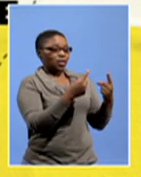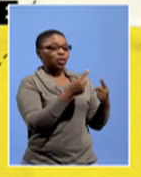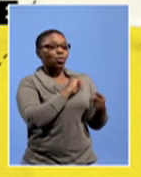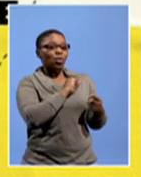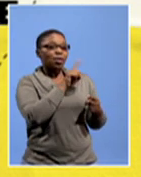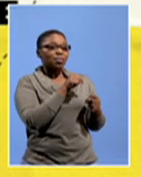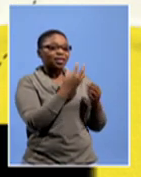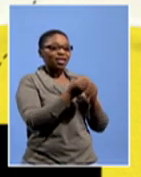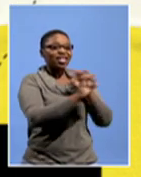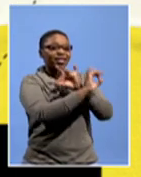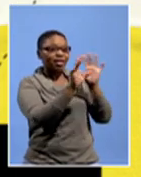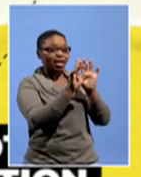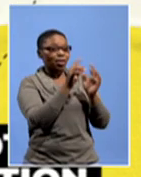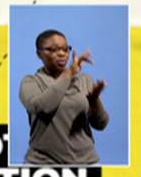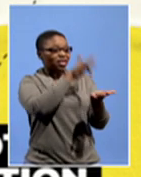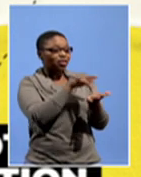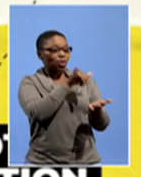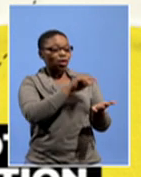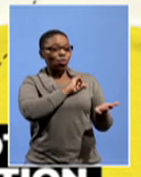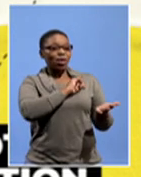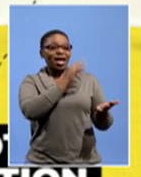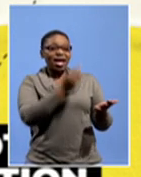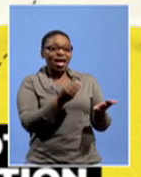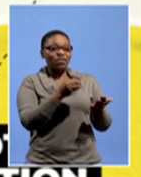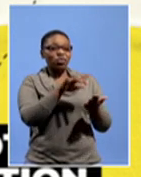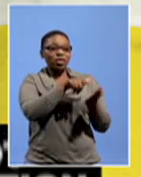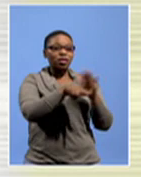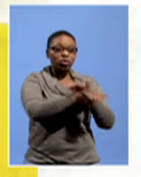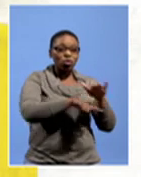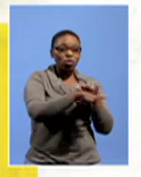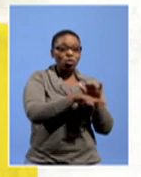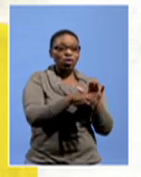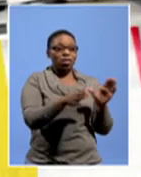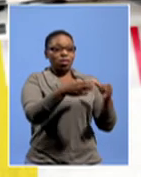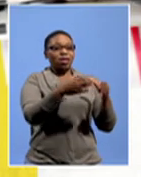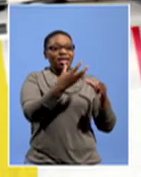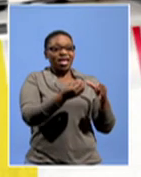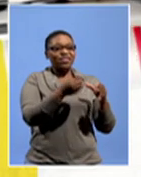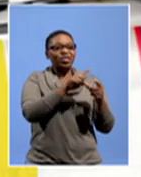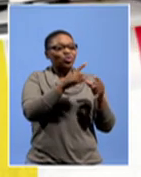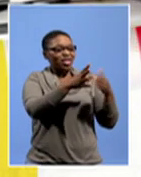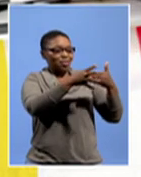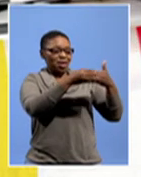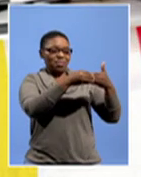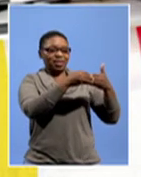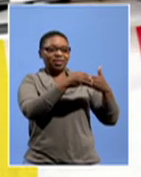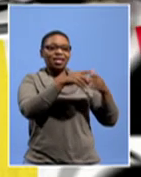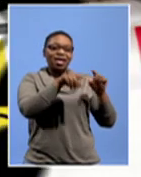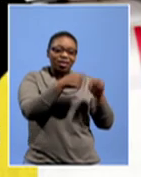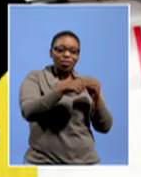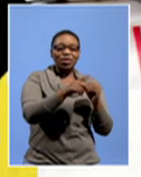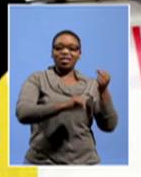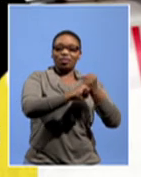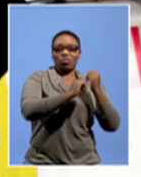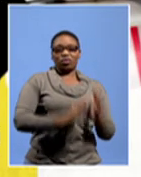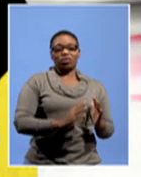on that. And in fact, if you look at the electoral code, it says that it's not just up to the members of the political party or the leaders, it's about their supporters.